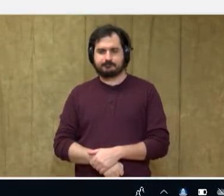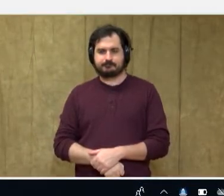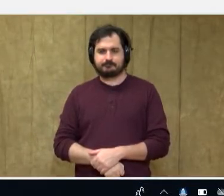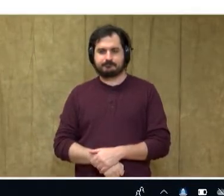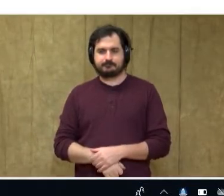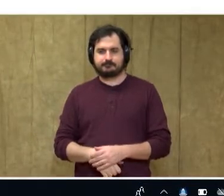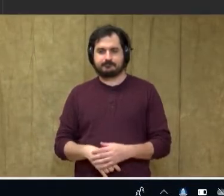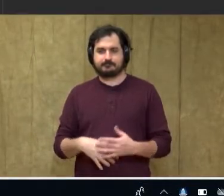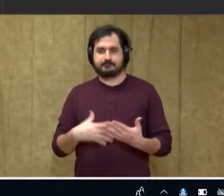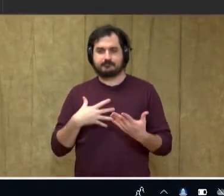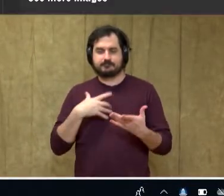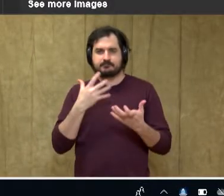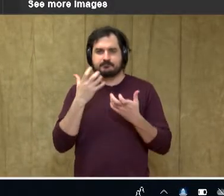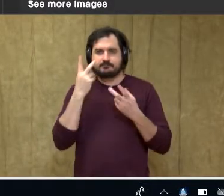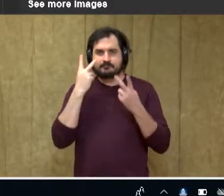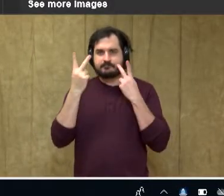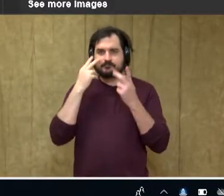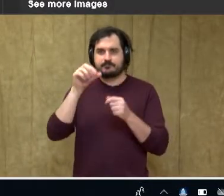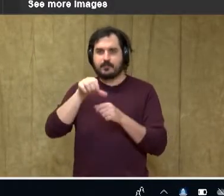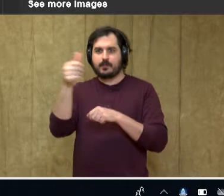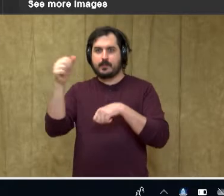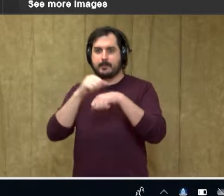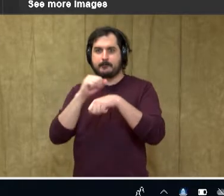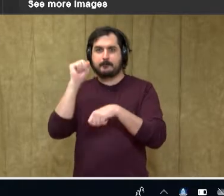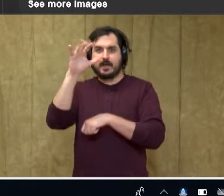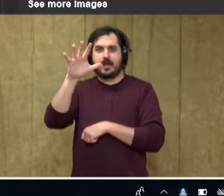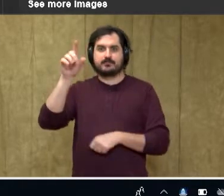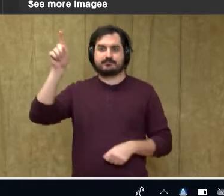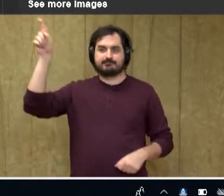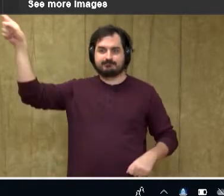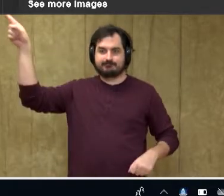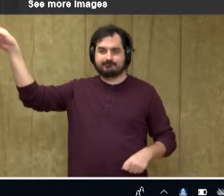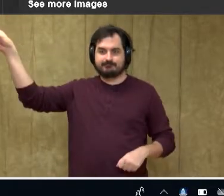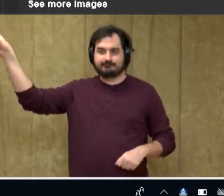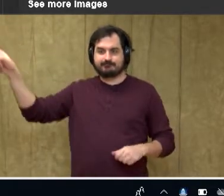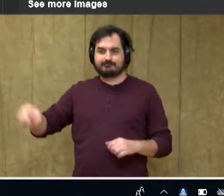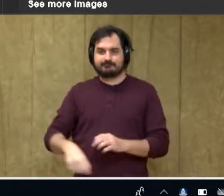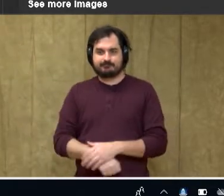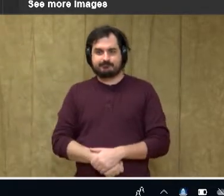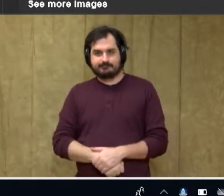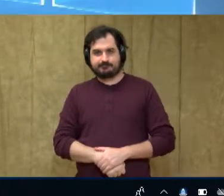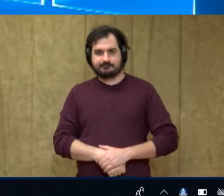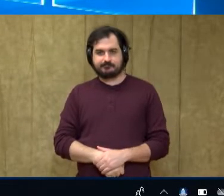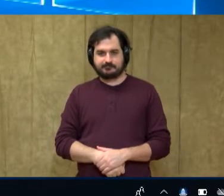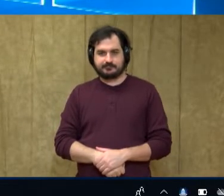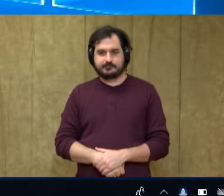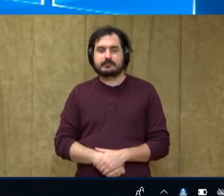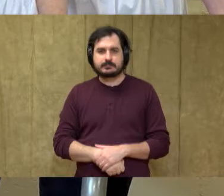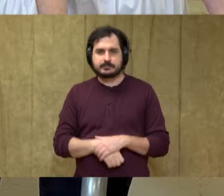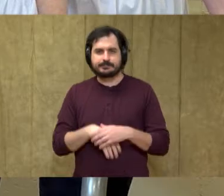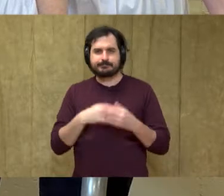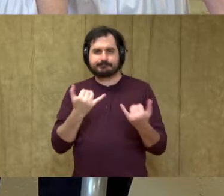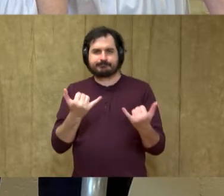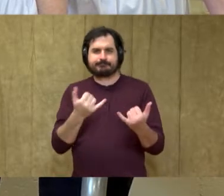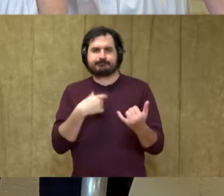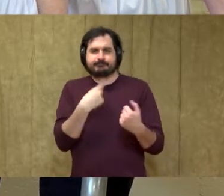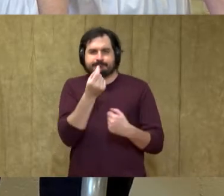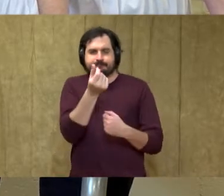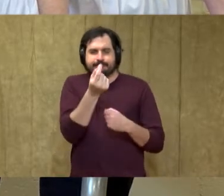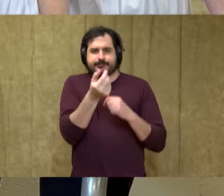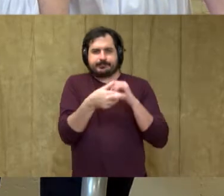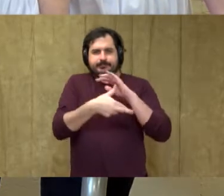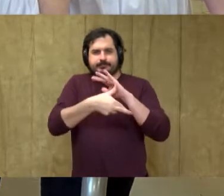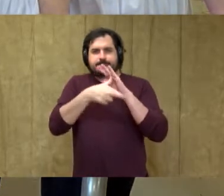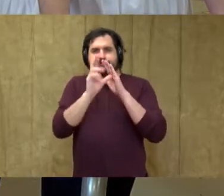what another one looks like. And then there was another view. So just to kind of recap what